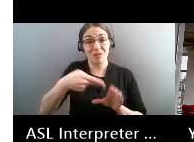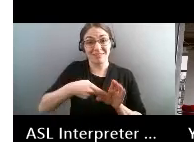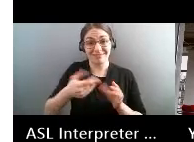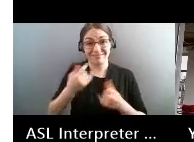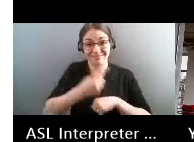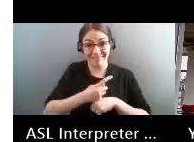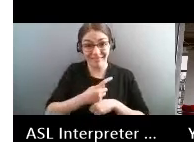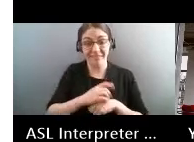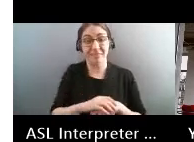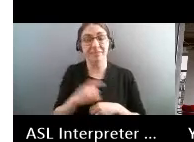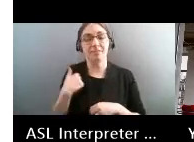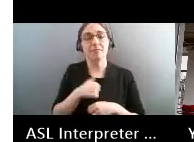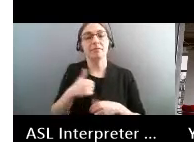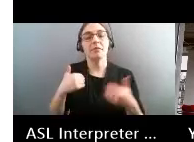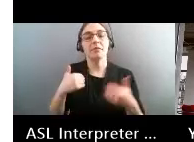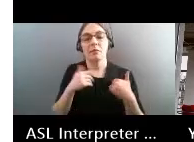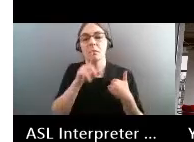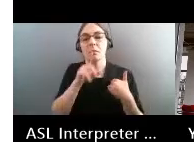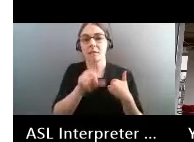a very